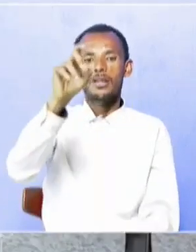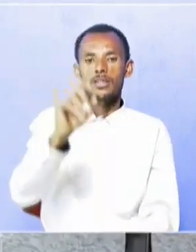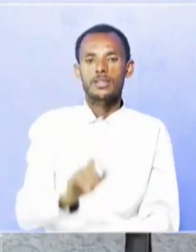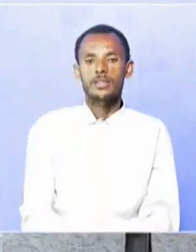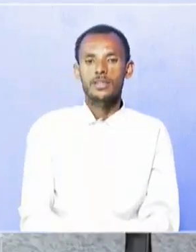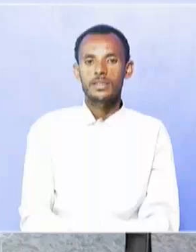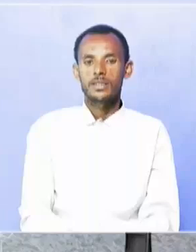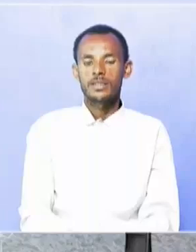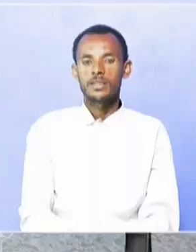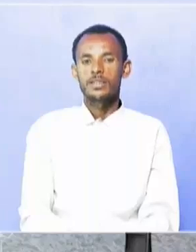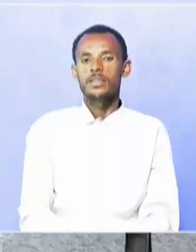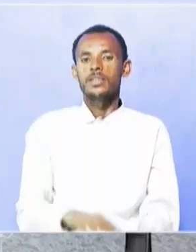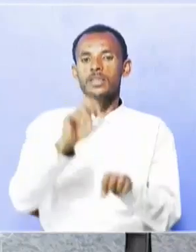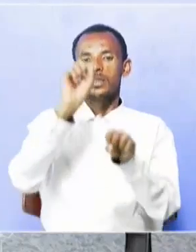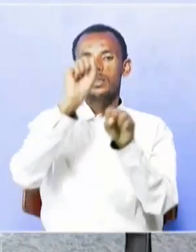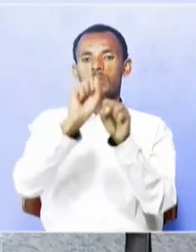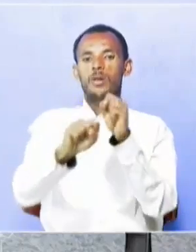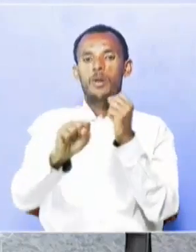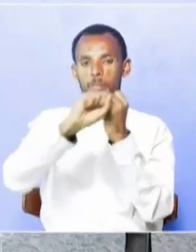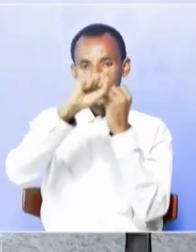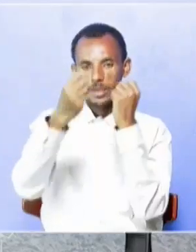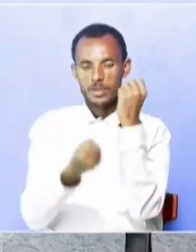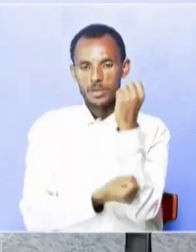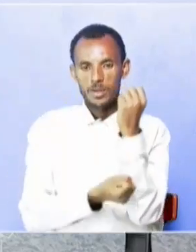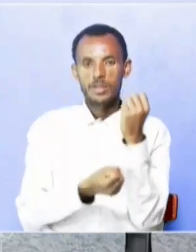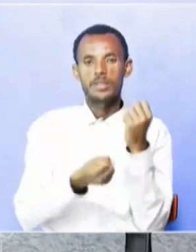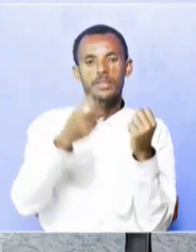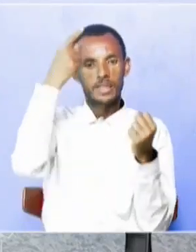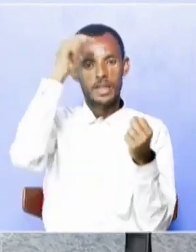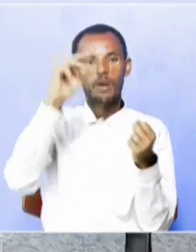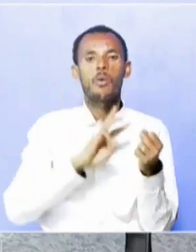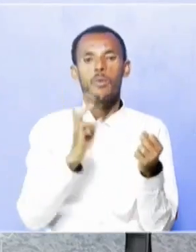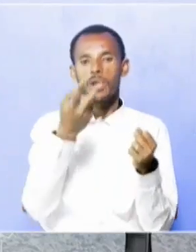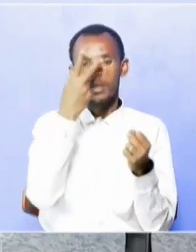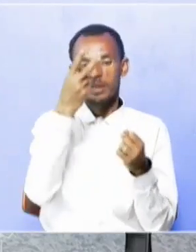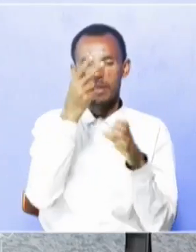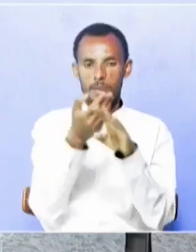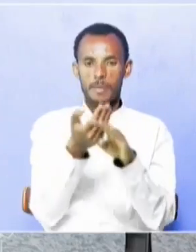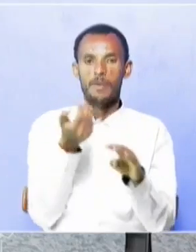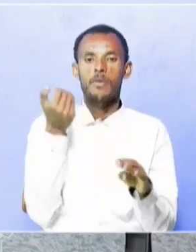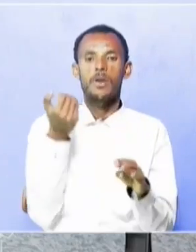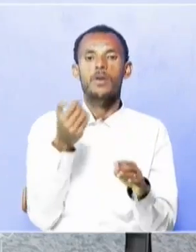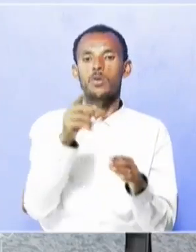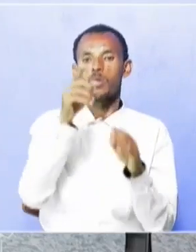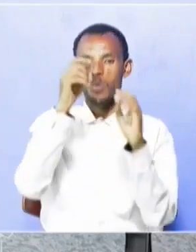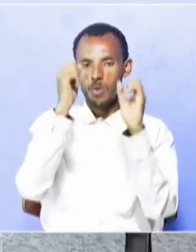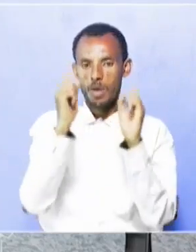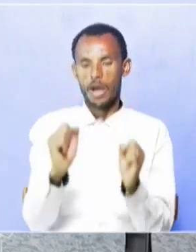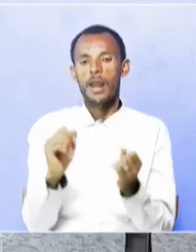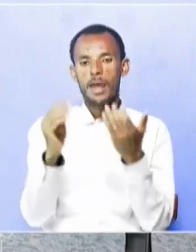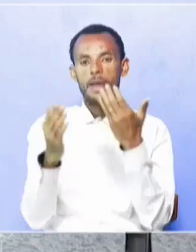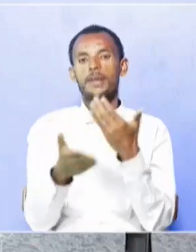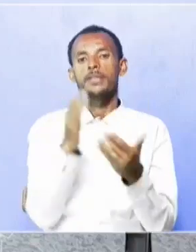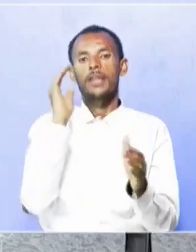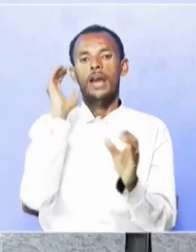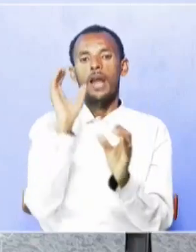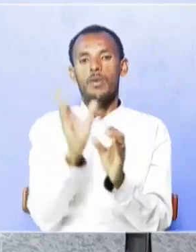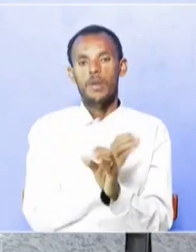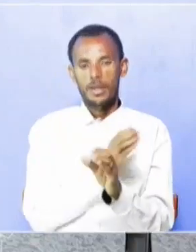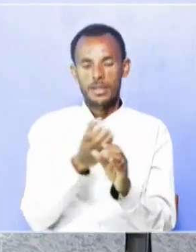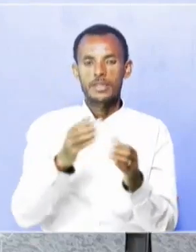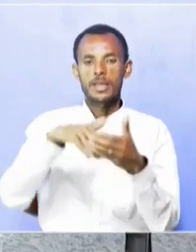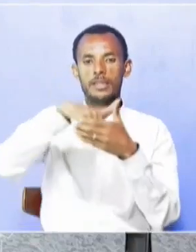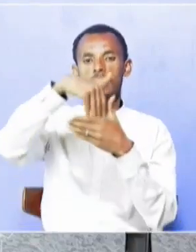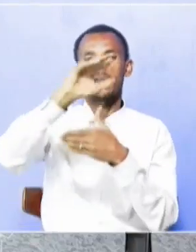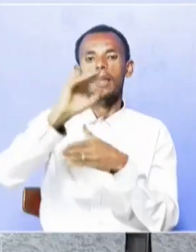right? So based on the theorem that we have seen before, you can easily calculate the